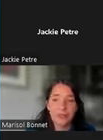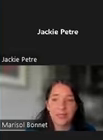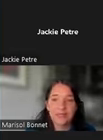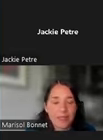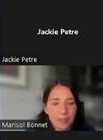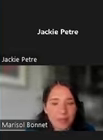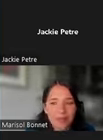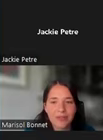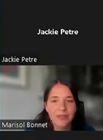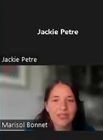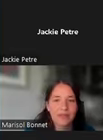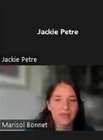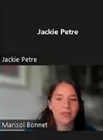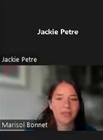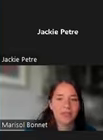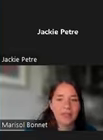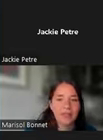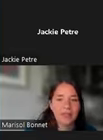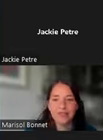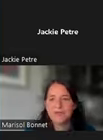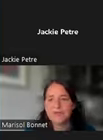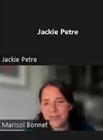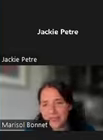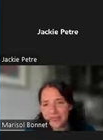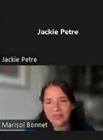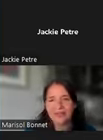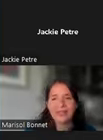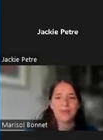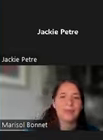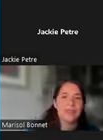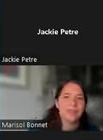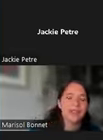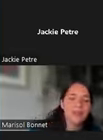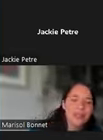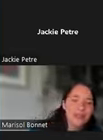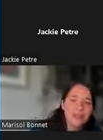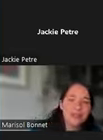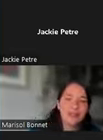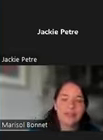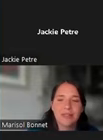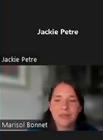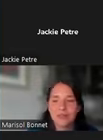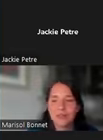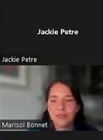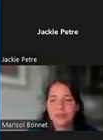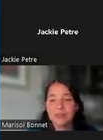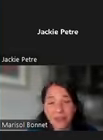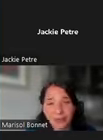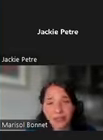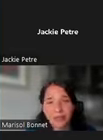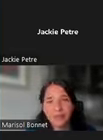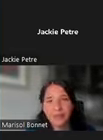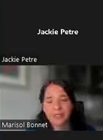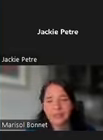also met with developers, community and environmental advocates, universities, renewable energy trade associations, and other groups throughout our